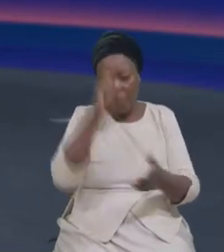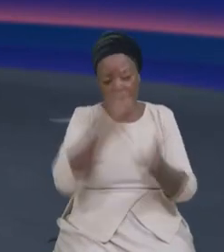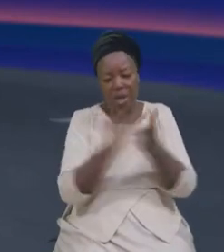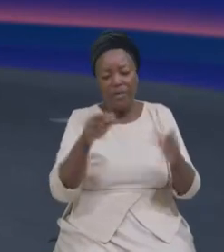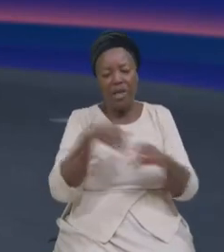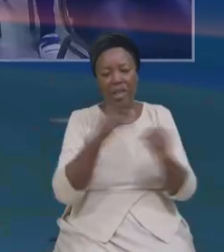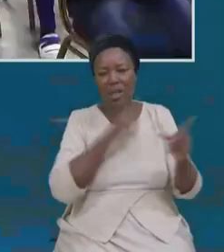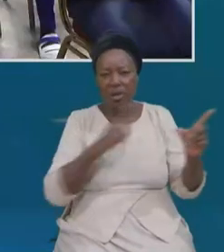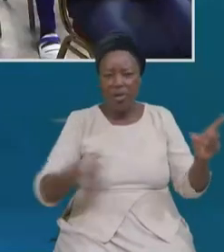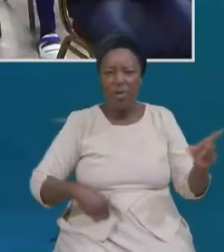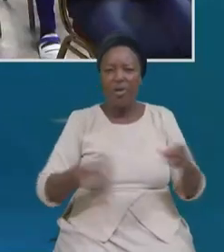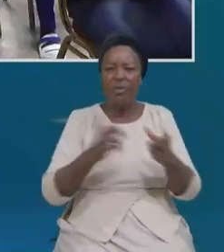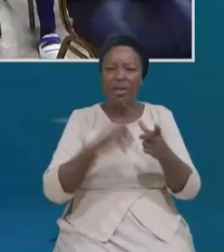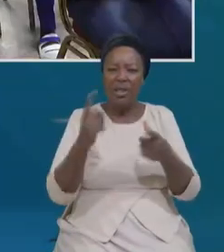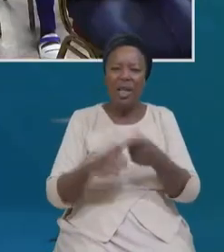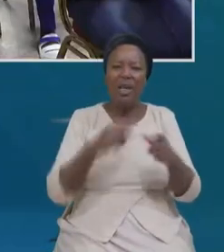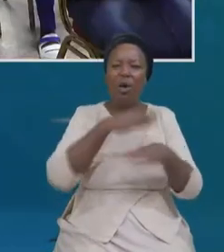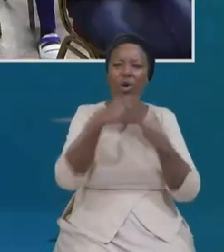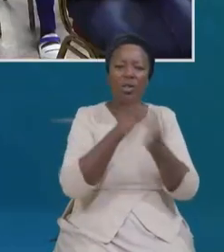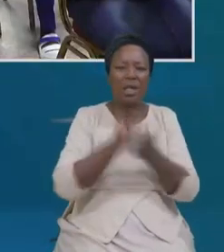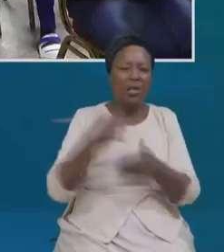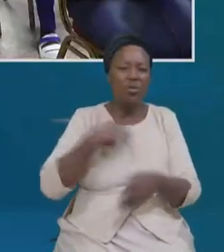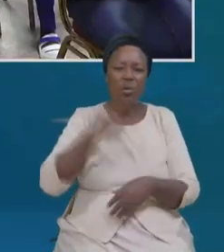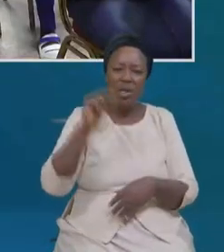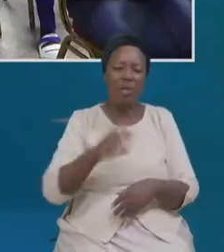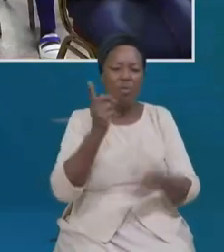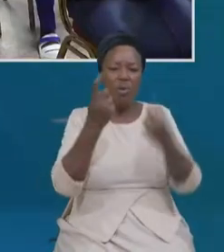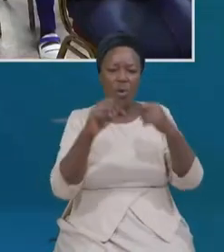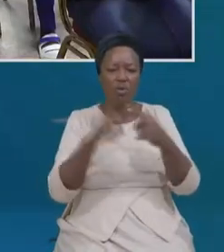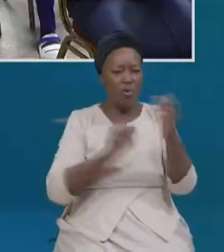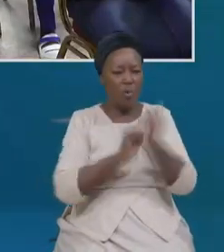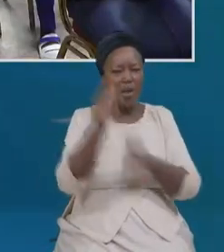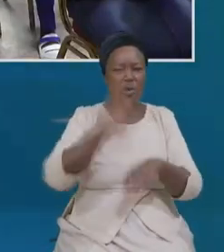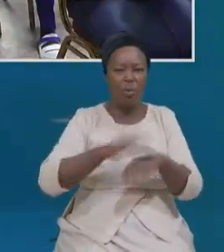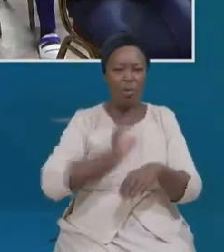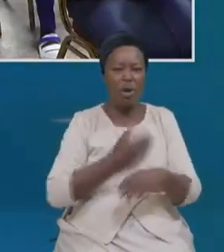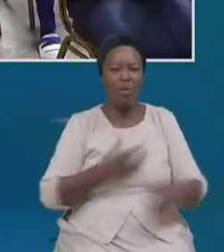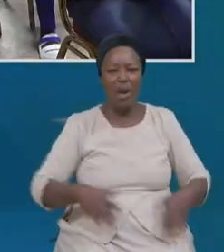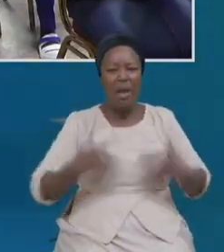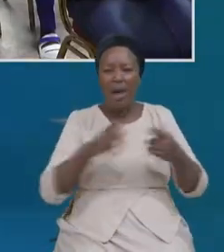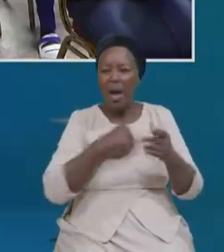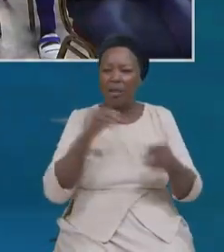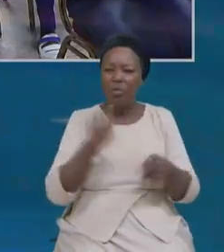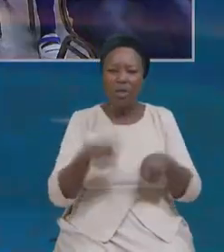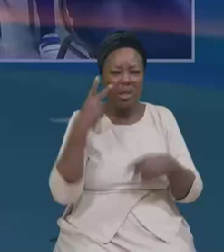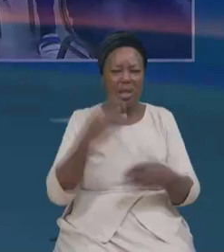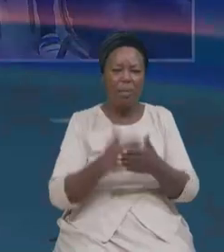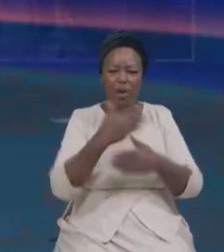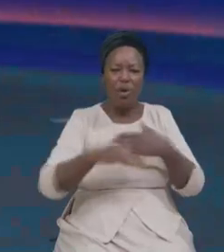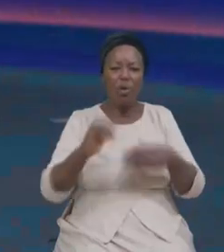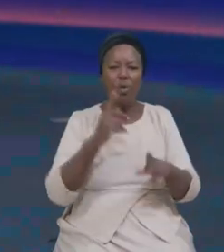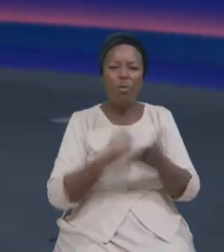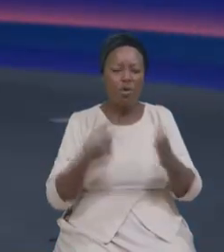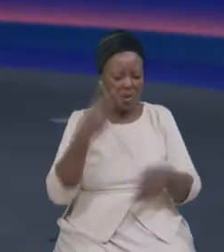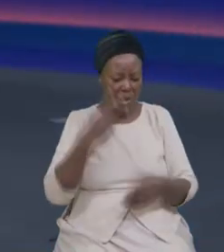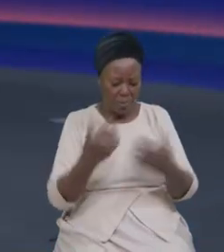the Lord beyond what we feel in our body, beyond what we think in our thoughts, and beyond what people say. They